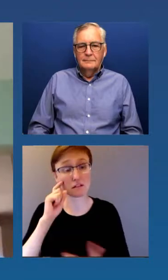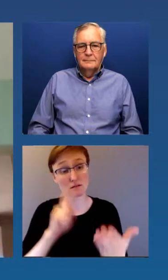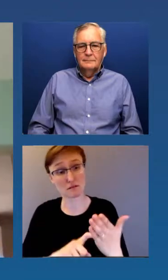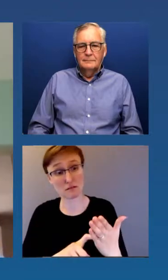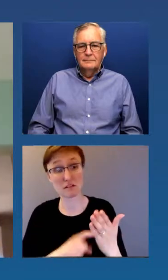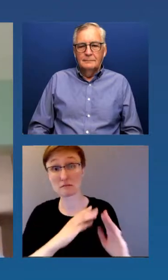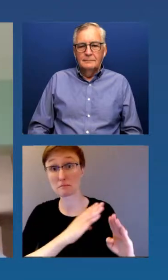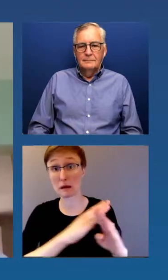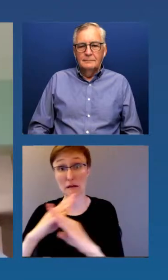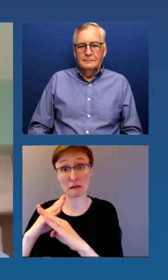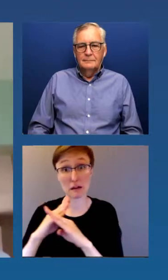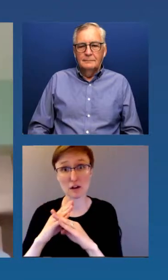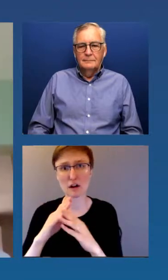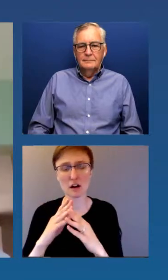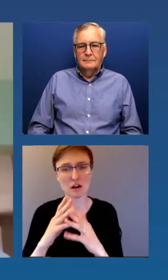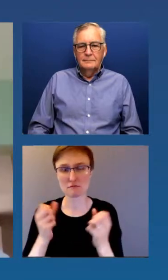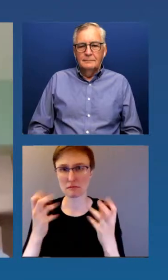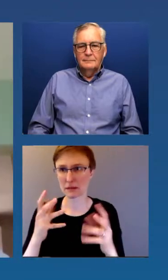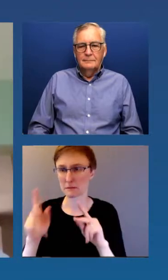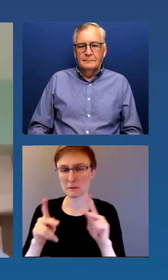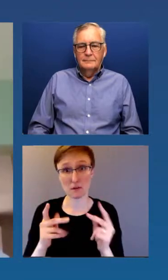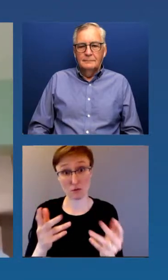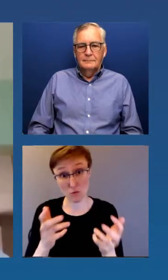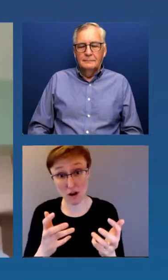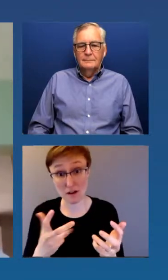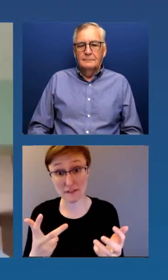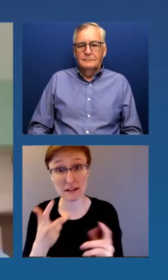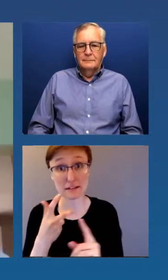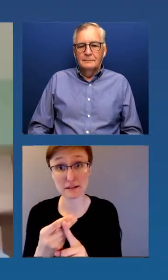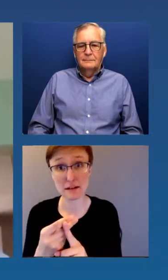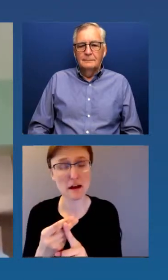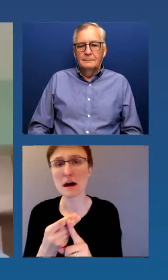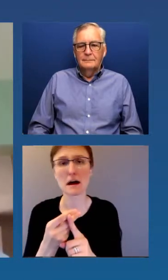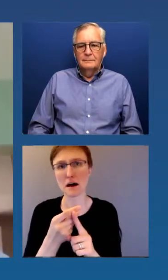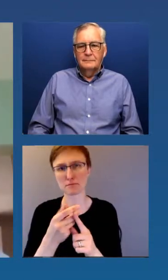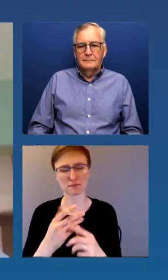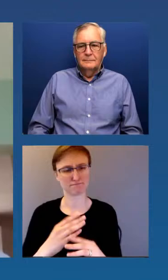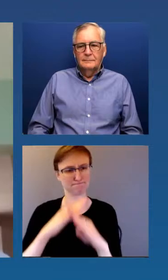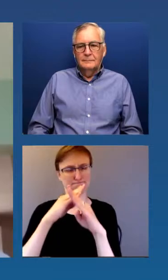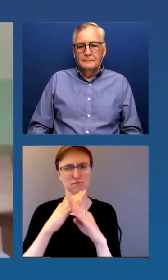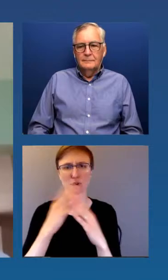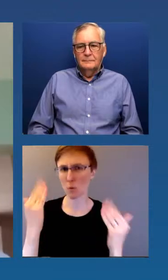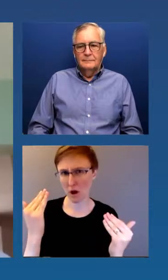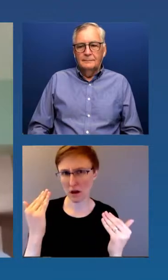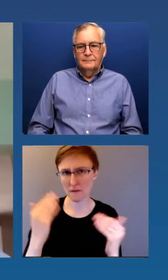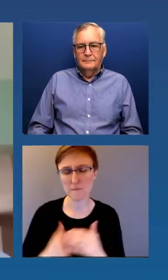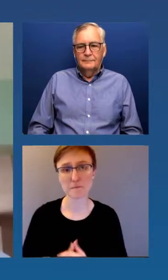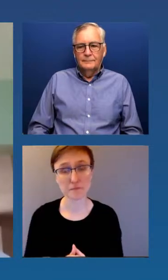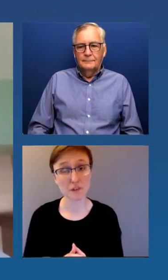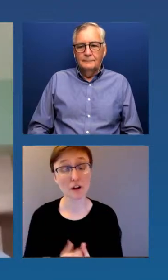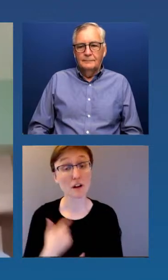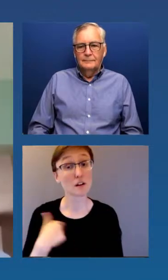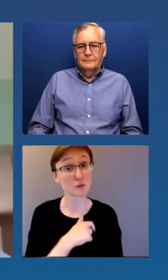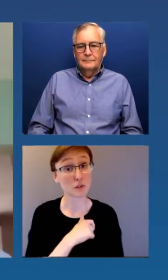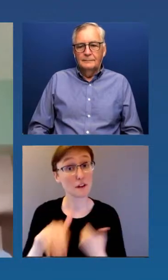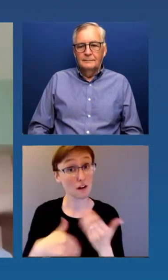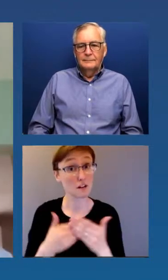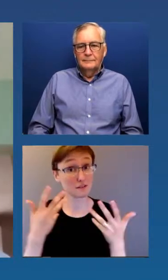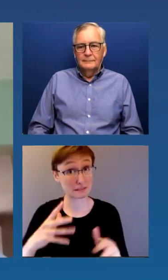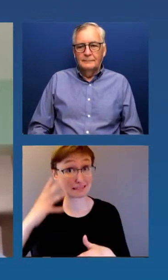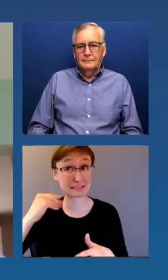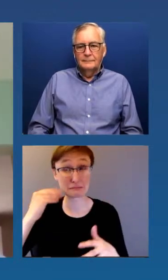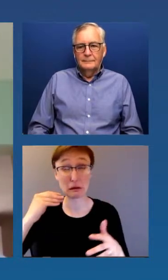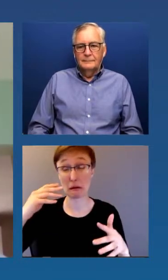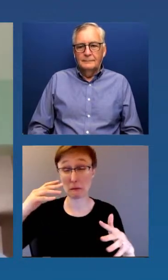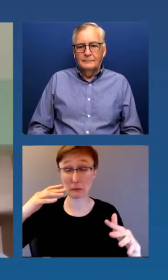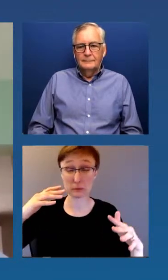better support each other. As has been said before, we have all been in the same storm, but we are in different boats.